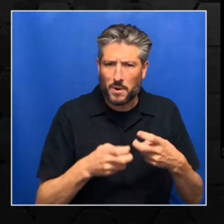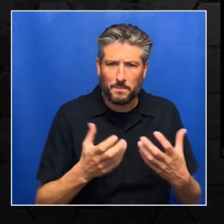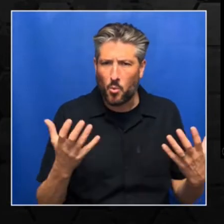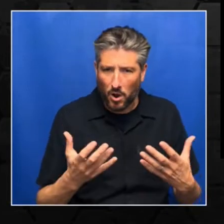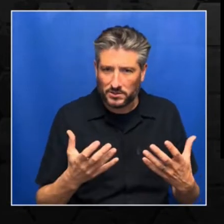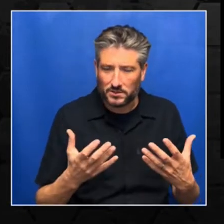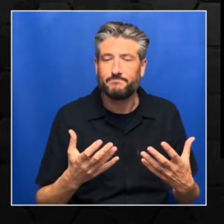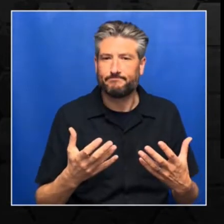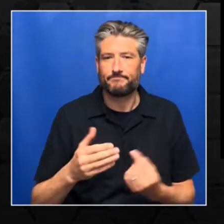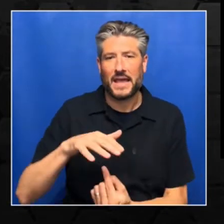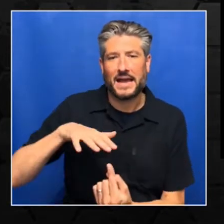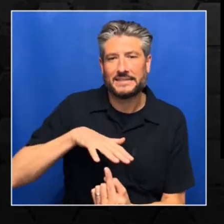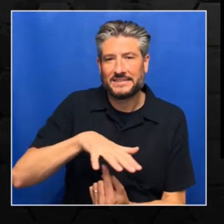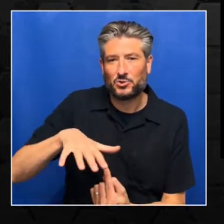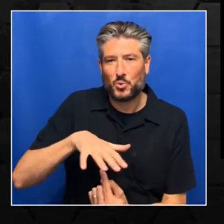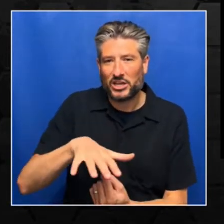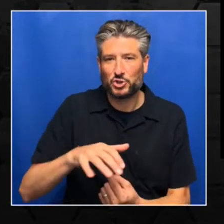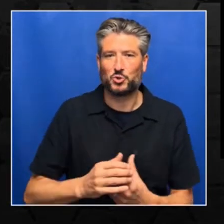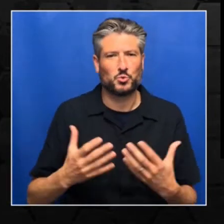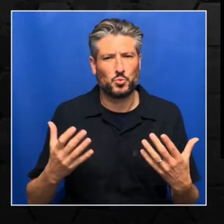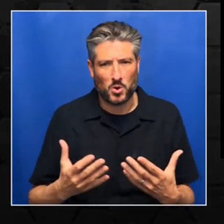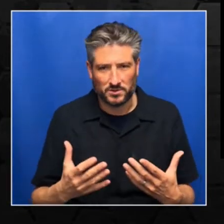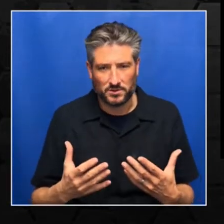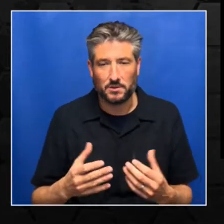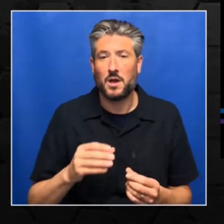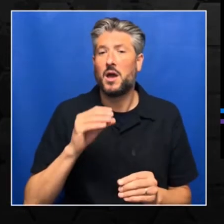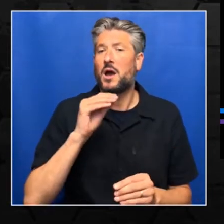Azure Auto Machine Learning do the rest for you.